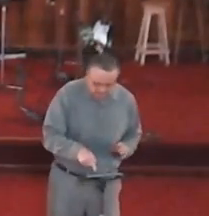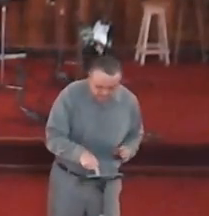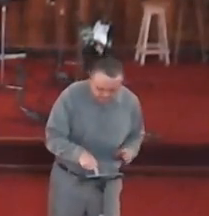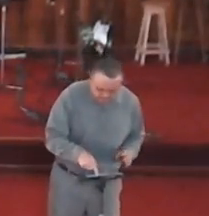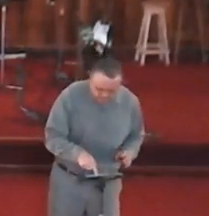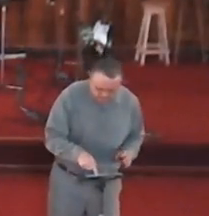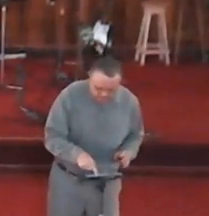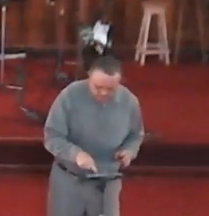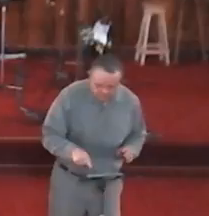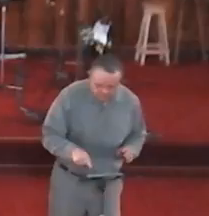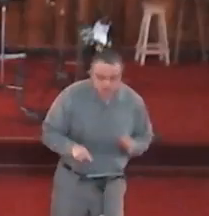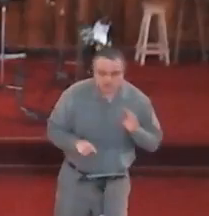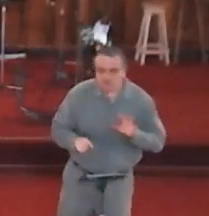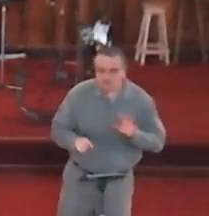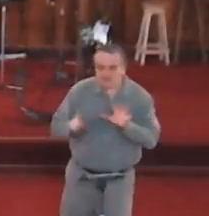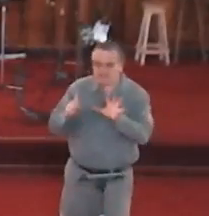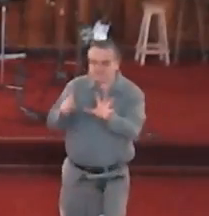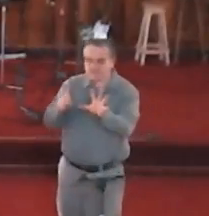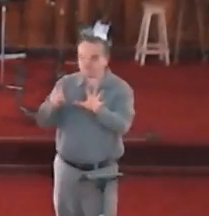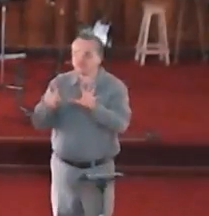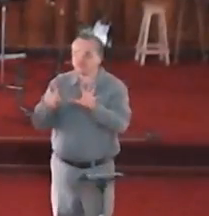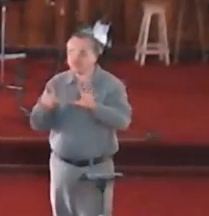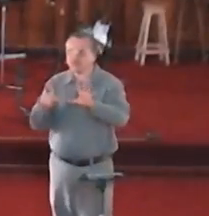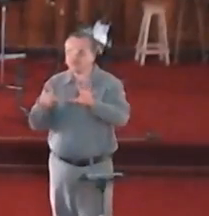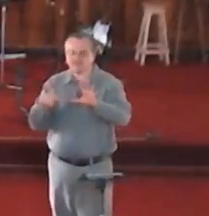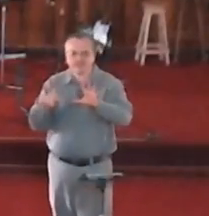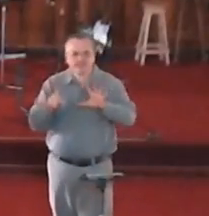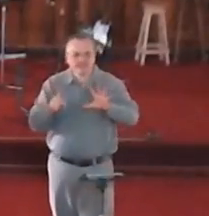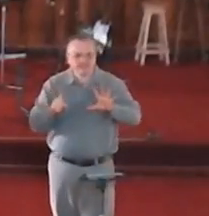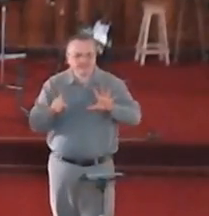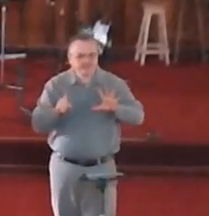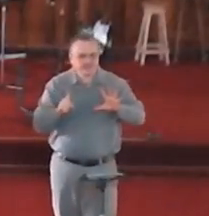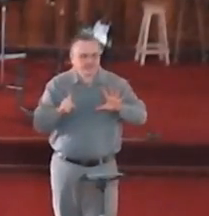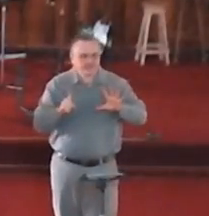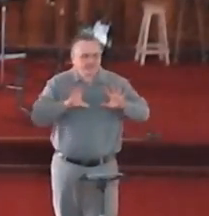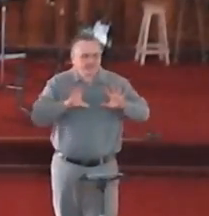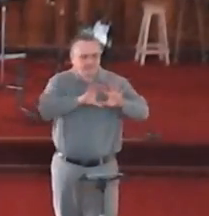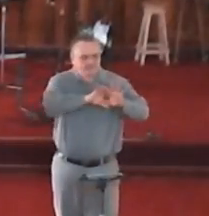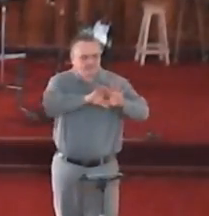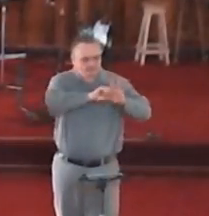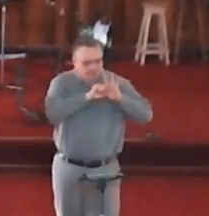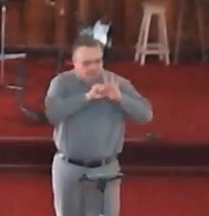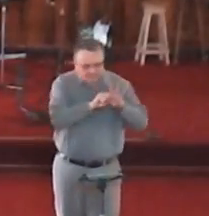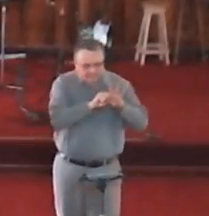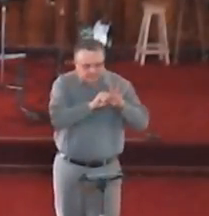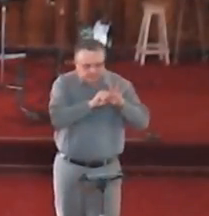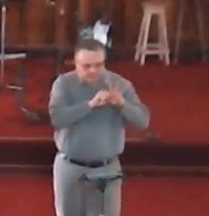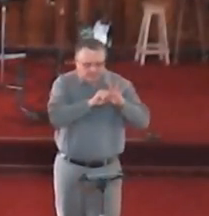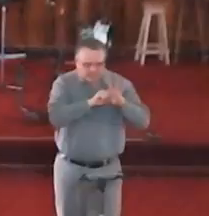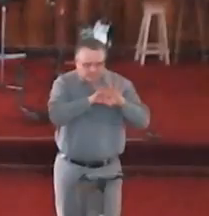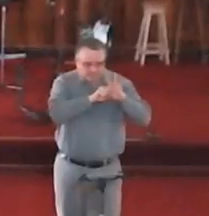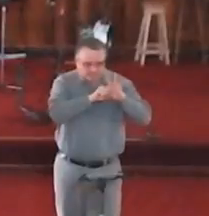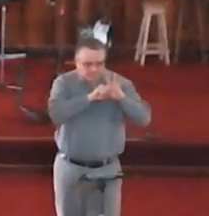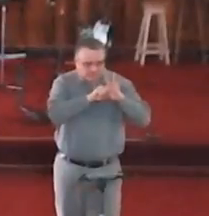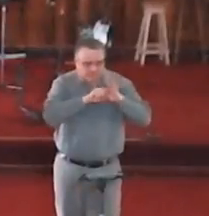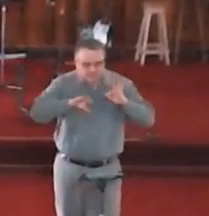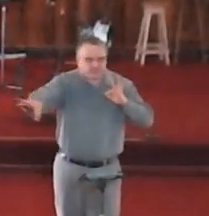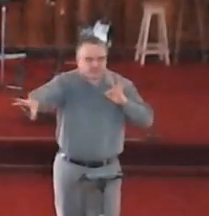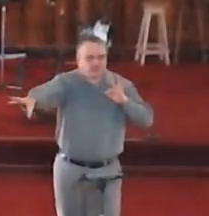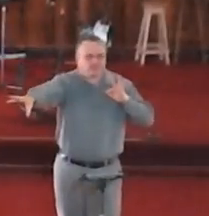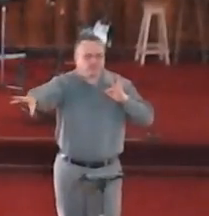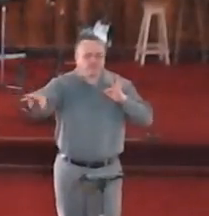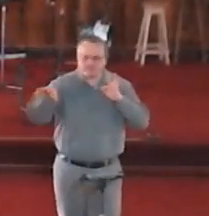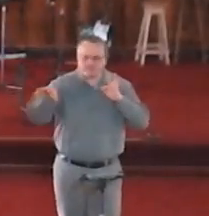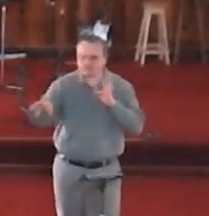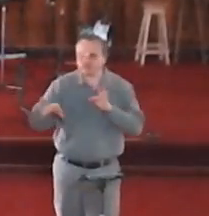el versículo 1 hay 6 personas mencionadas. 2 de ellos fueron